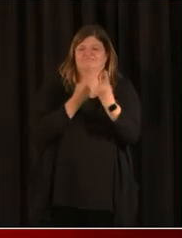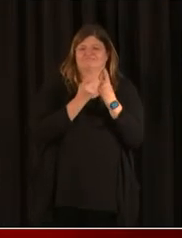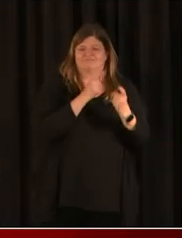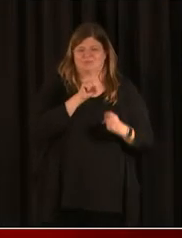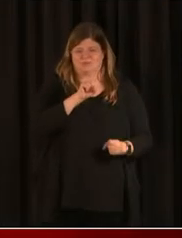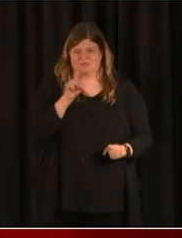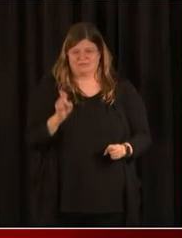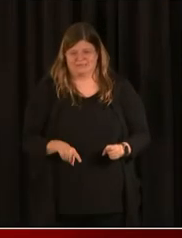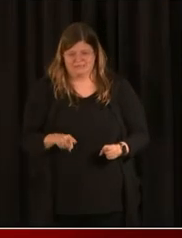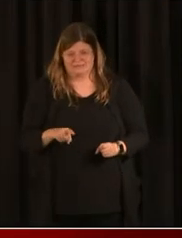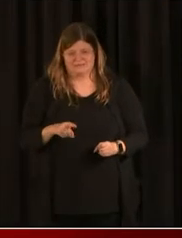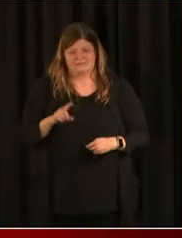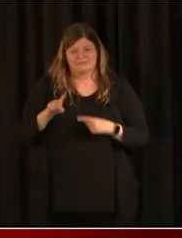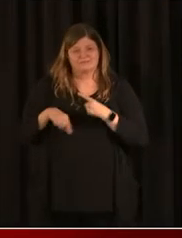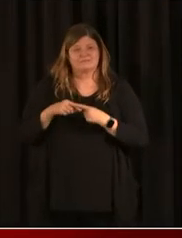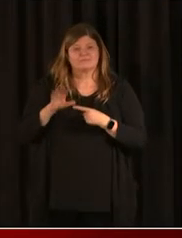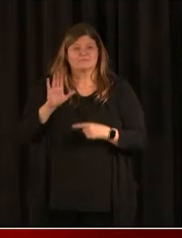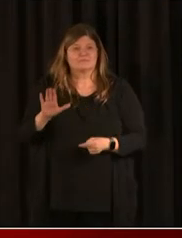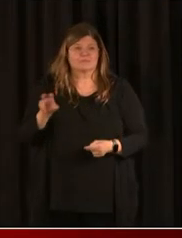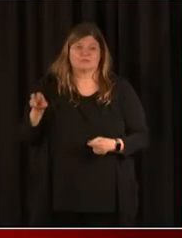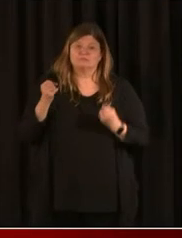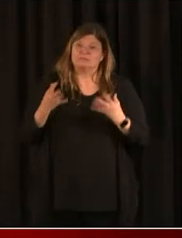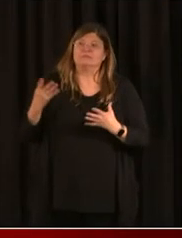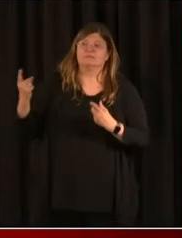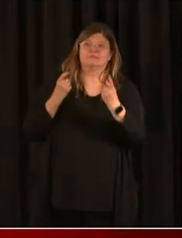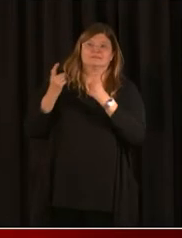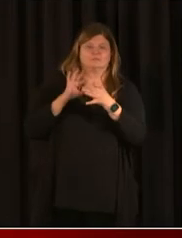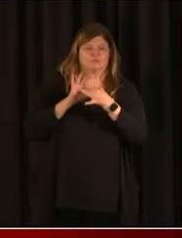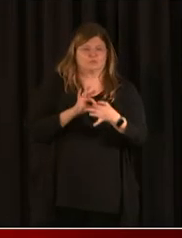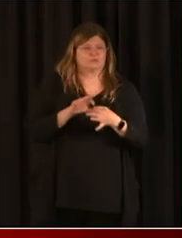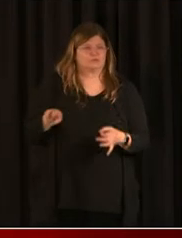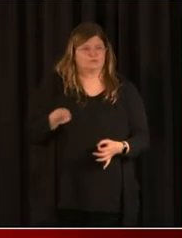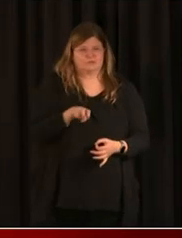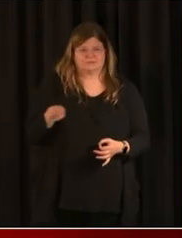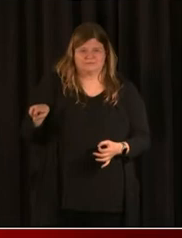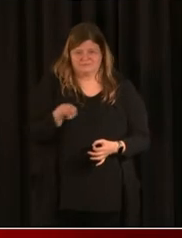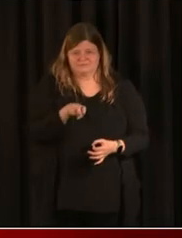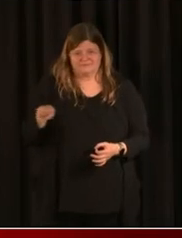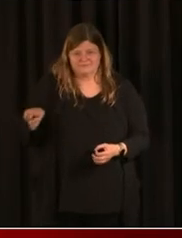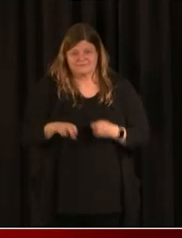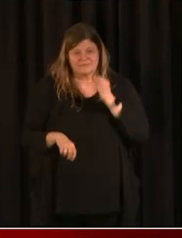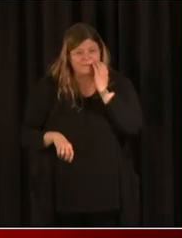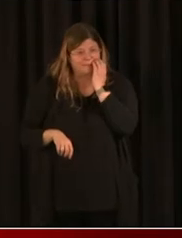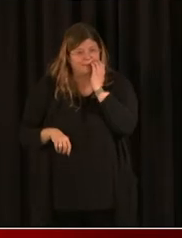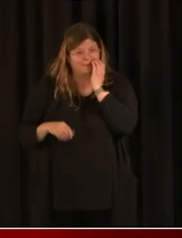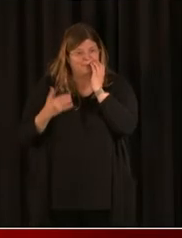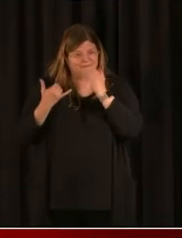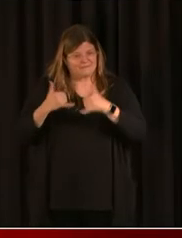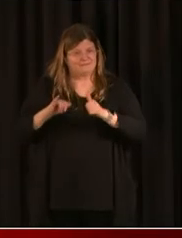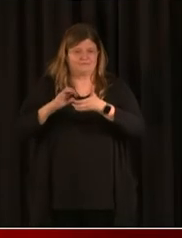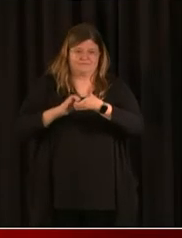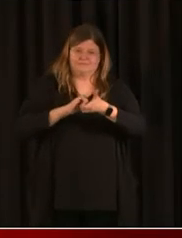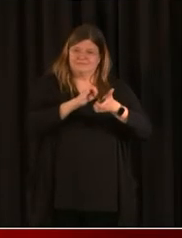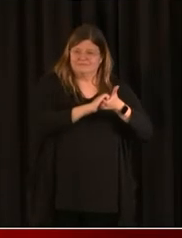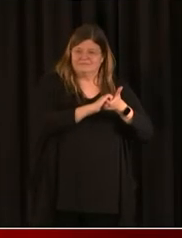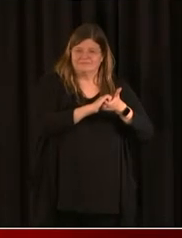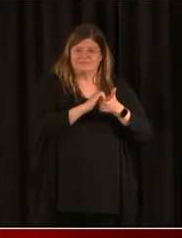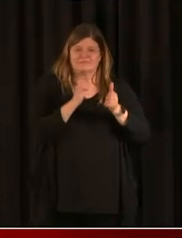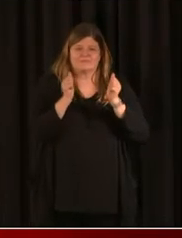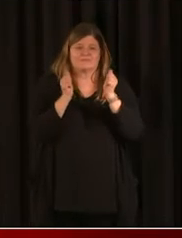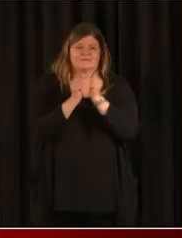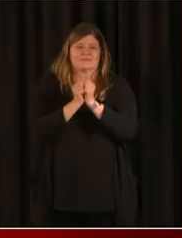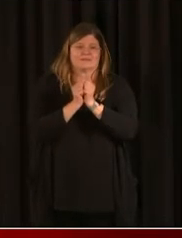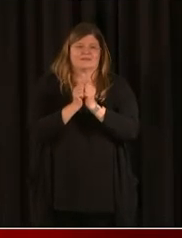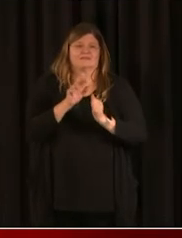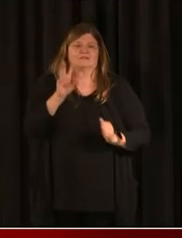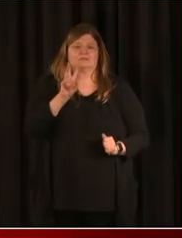transportation, and we want to remind everyone that we are still collaborating with WMATA. We're